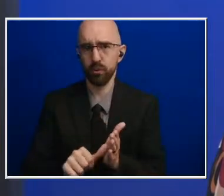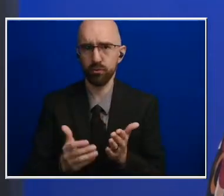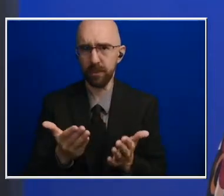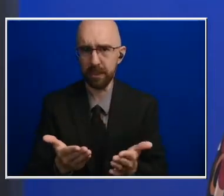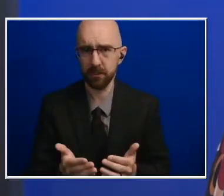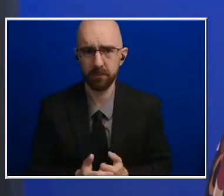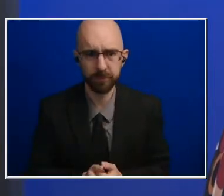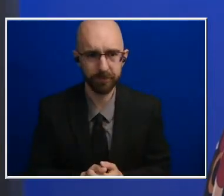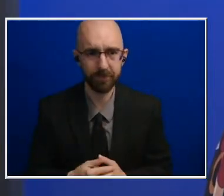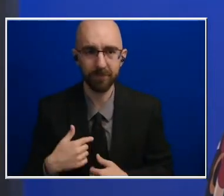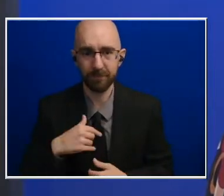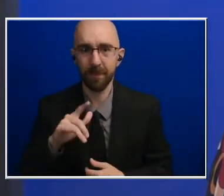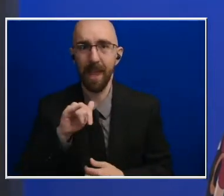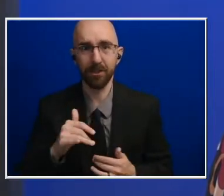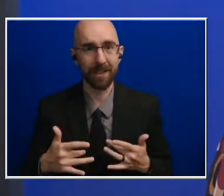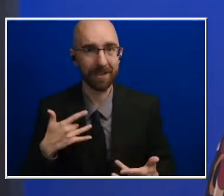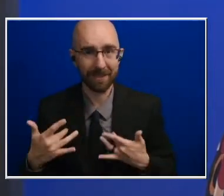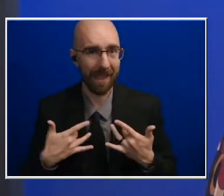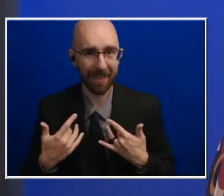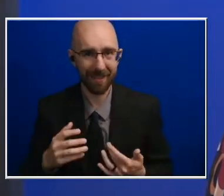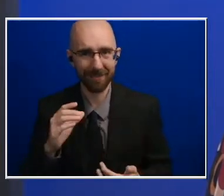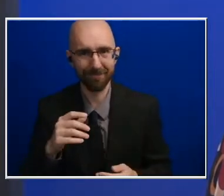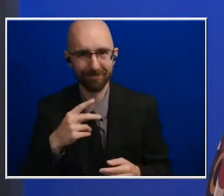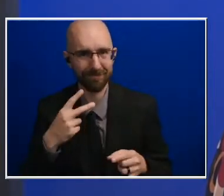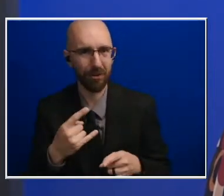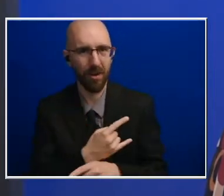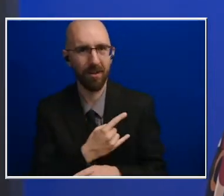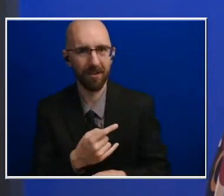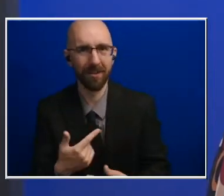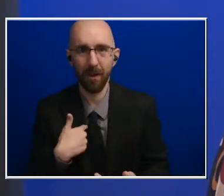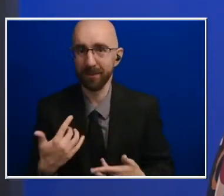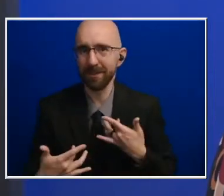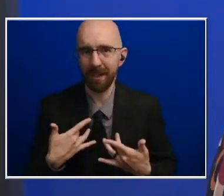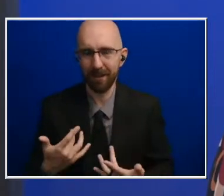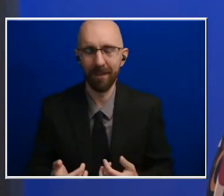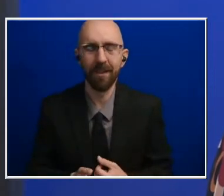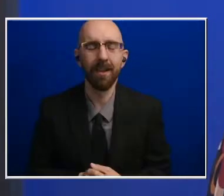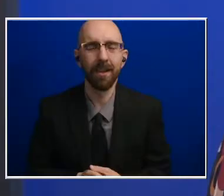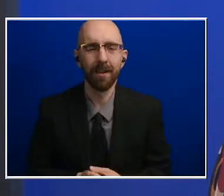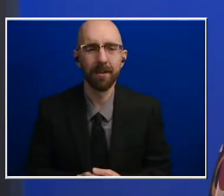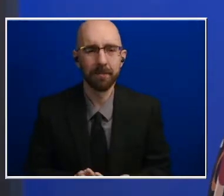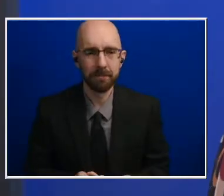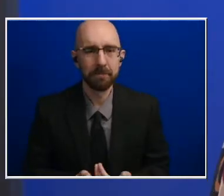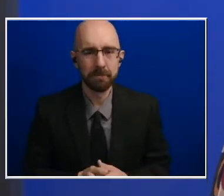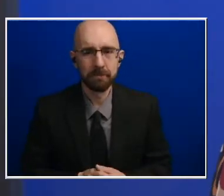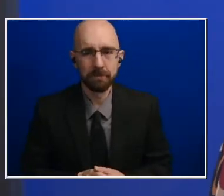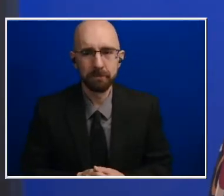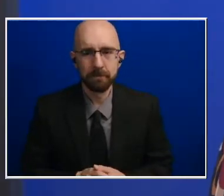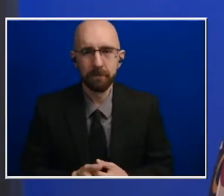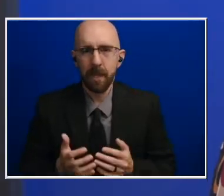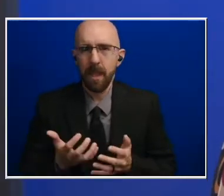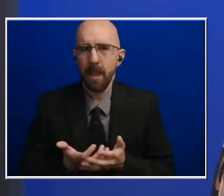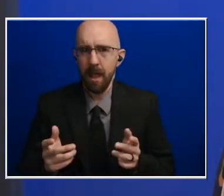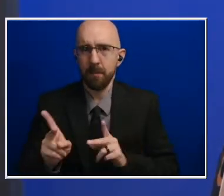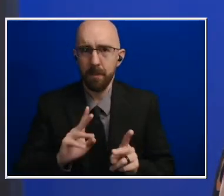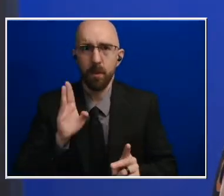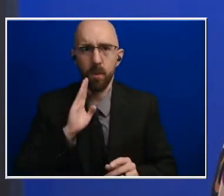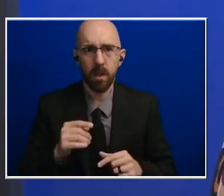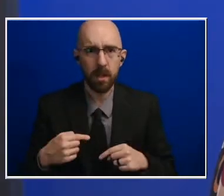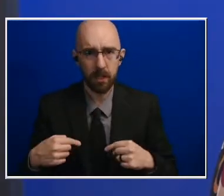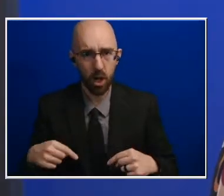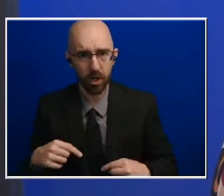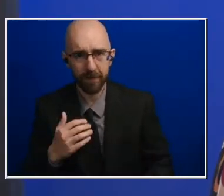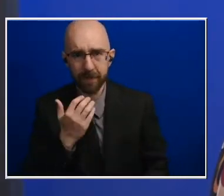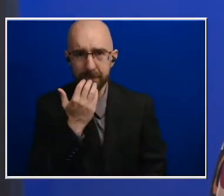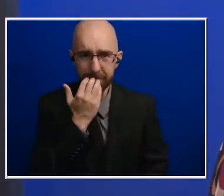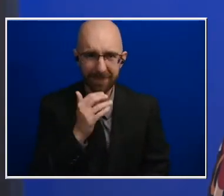actually excited for it, and you know, a lot of people would get nervous and stuff like that,